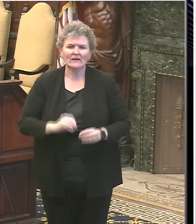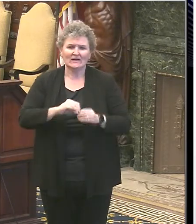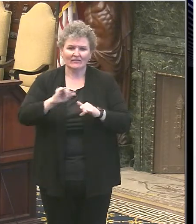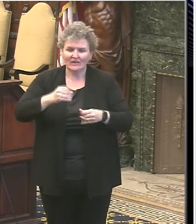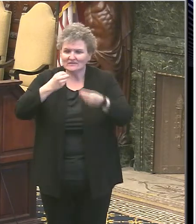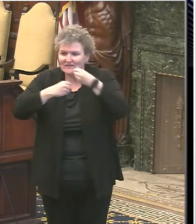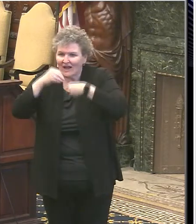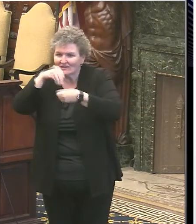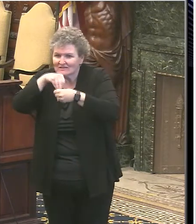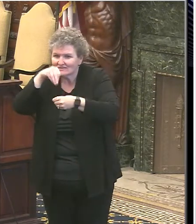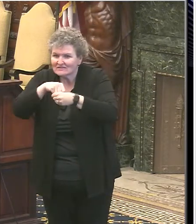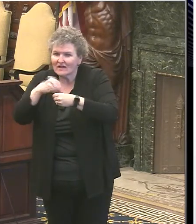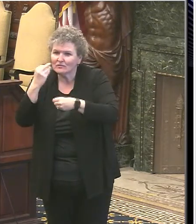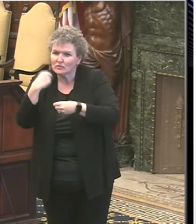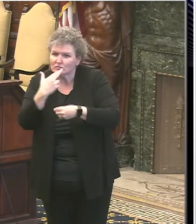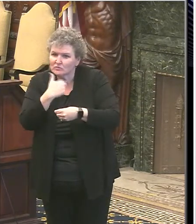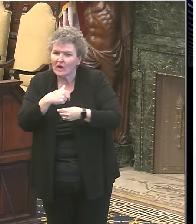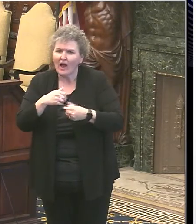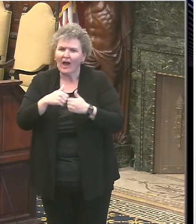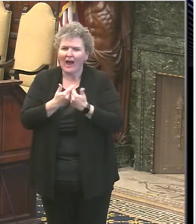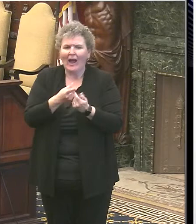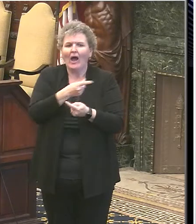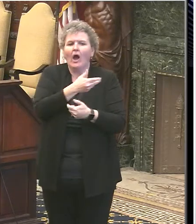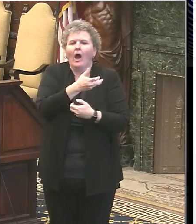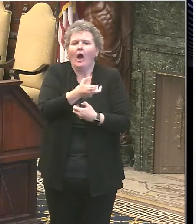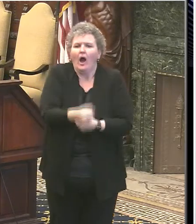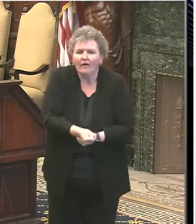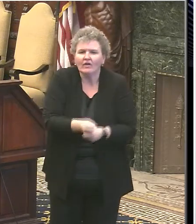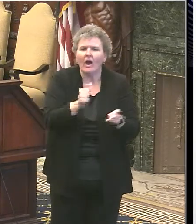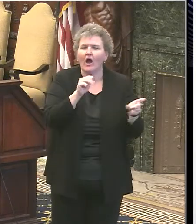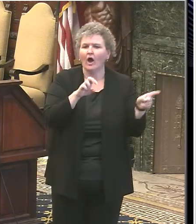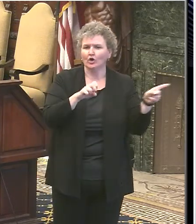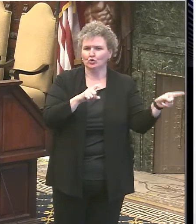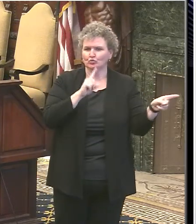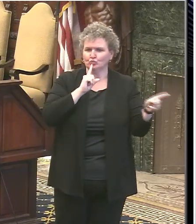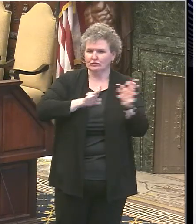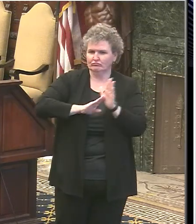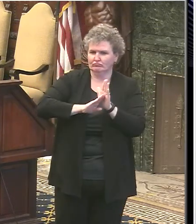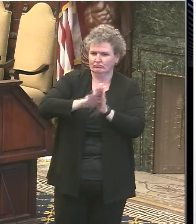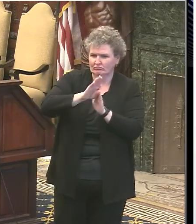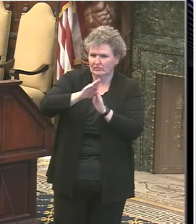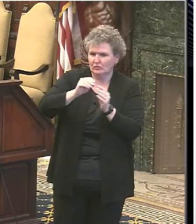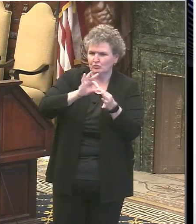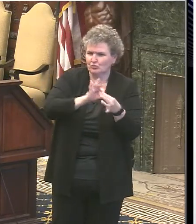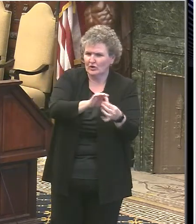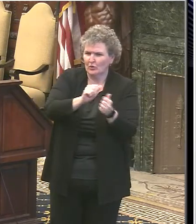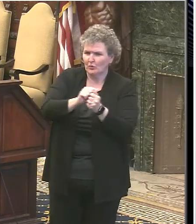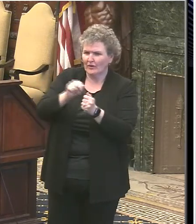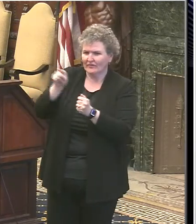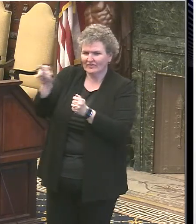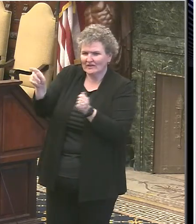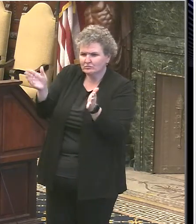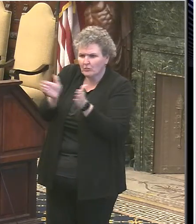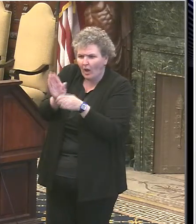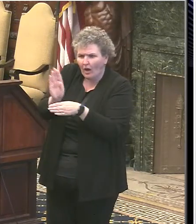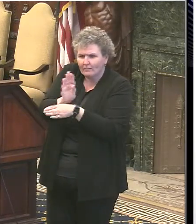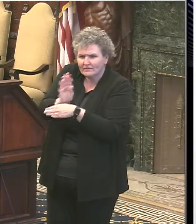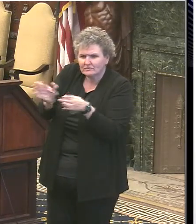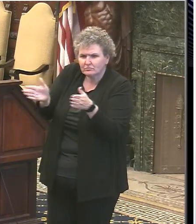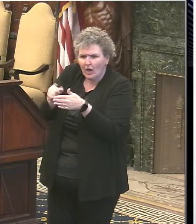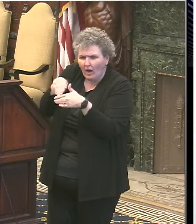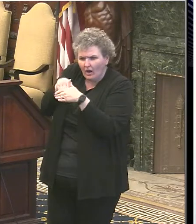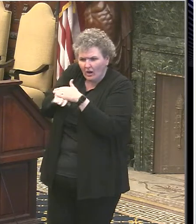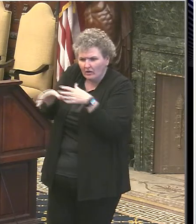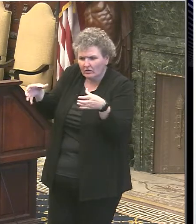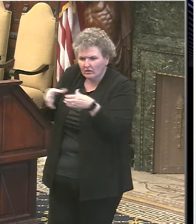about previously. How confident are you that the recent surge is primarily because of small private gatherings?